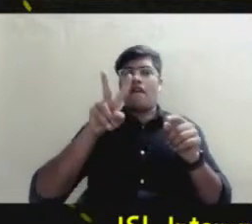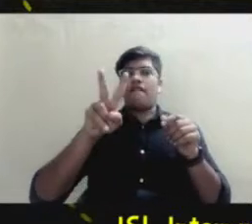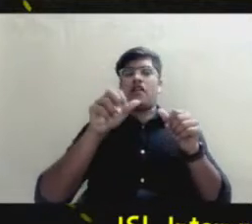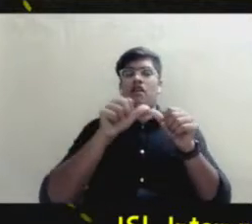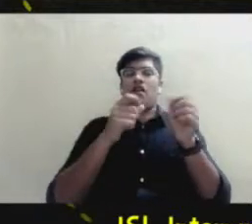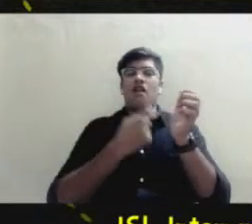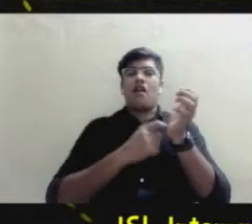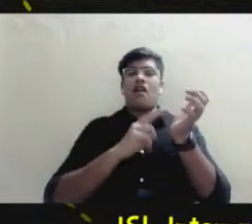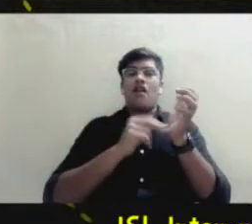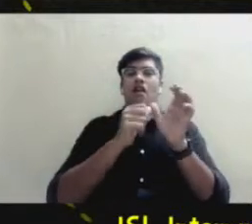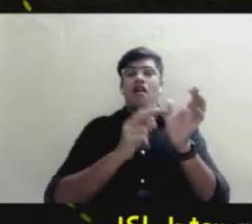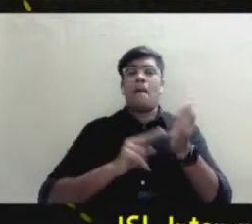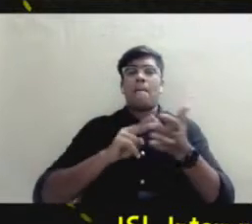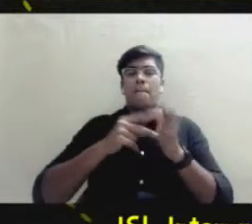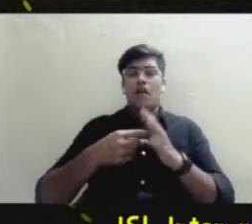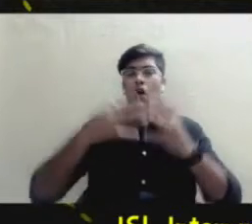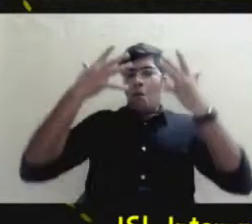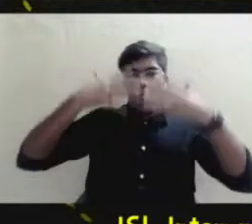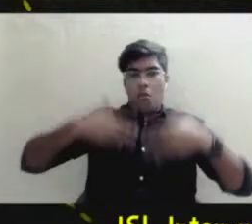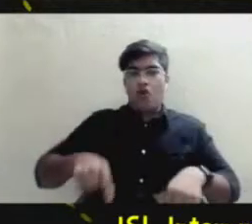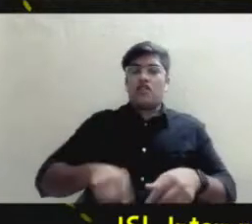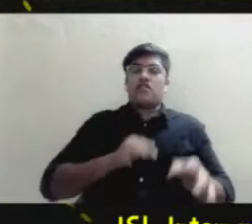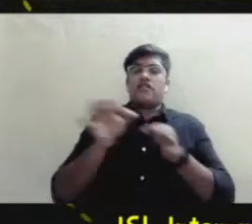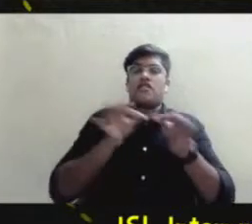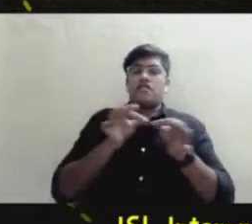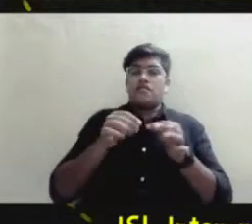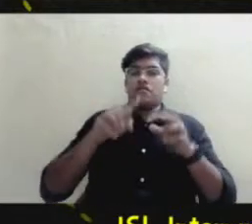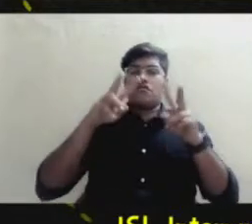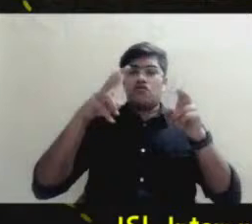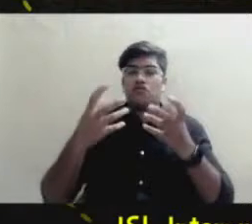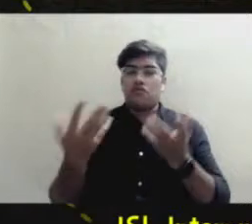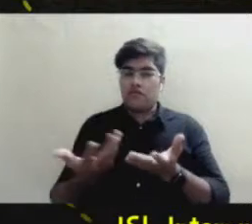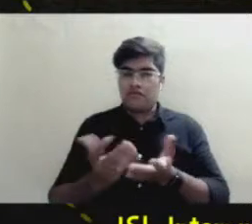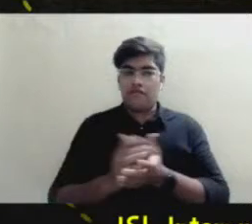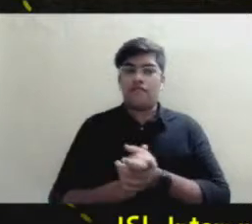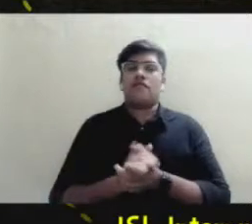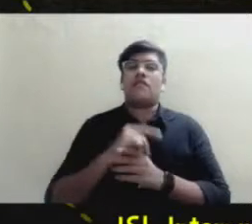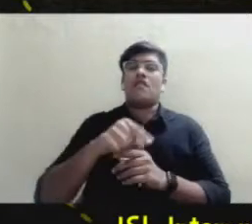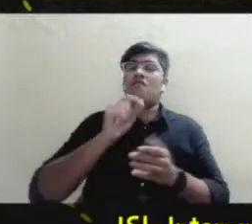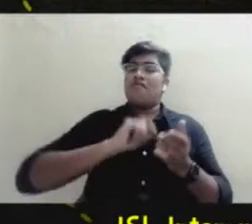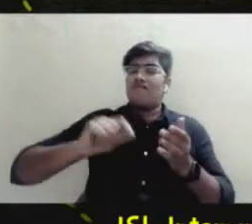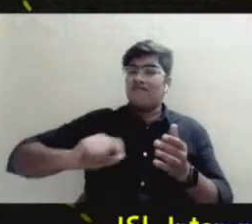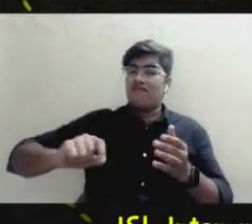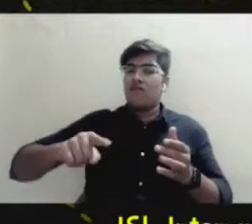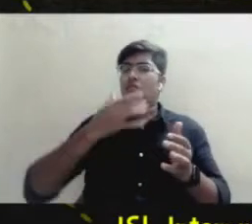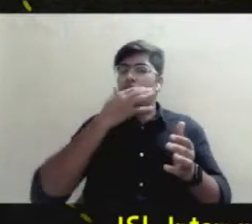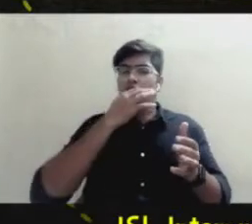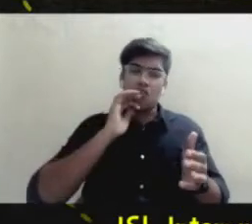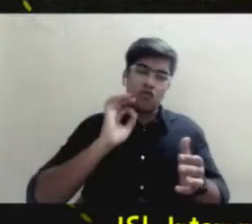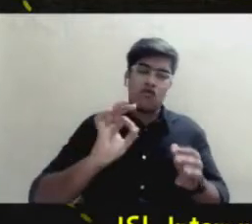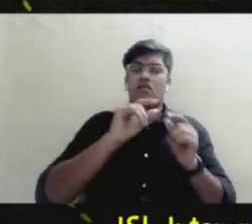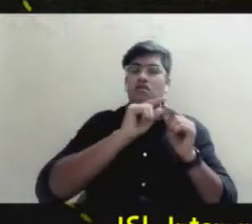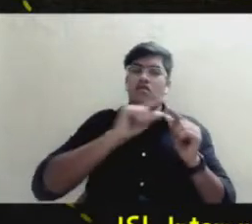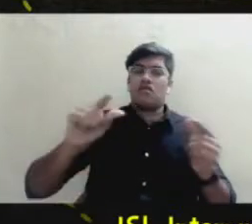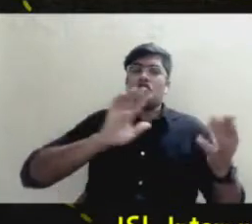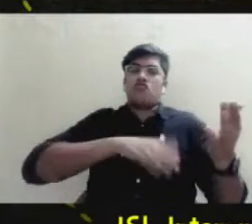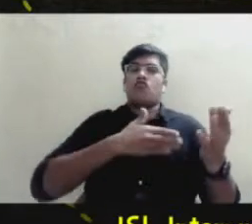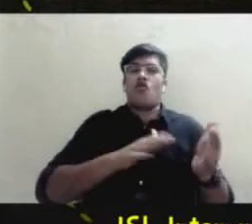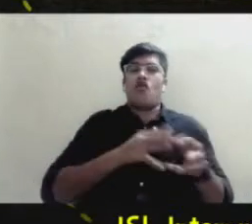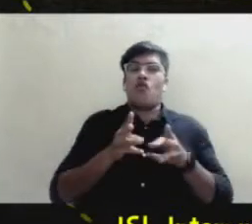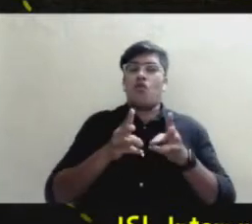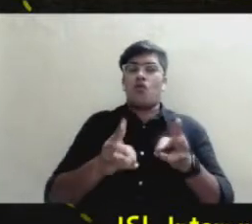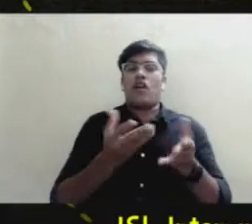descriptions, and they are written in the most lyrical, beautiful, sensual, and